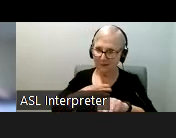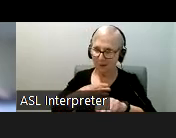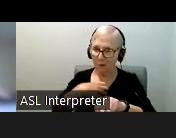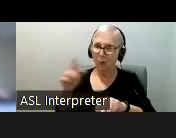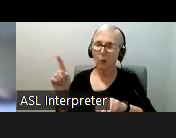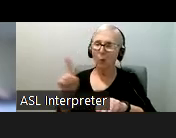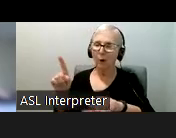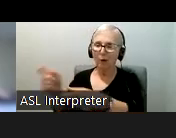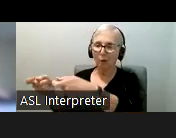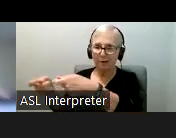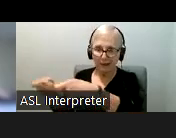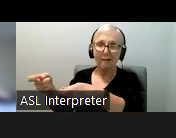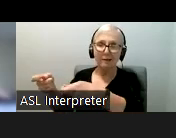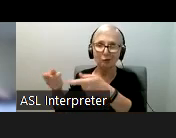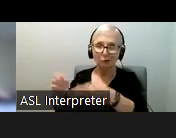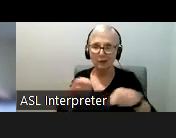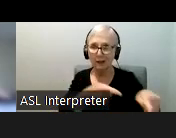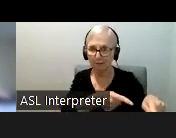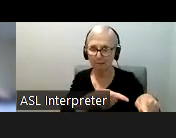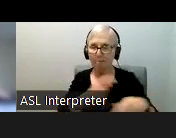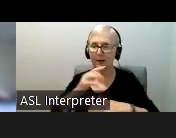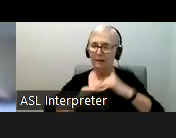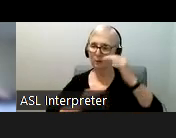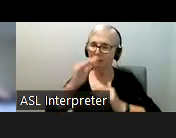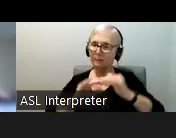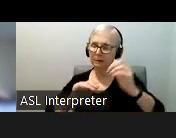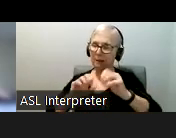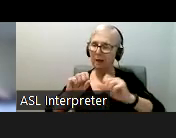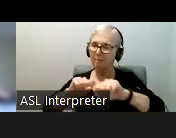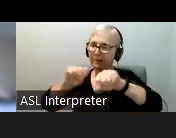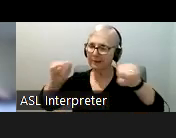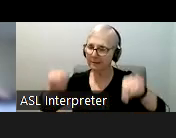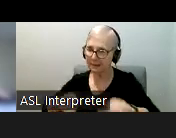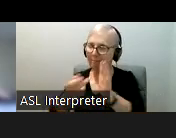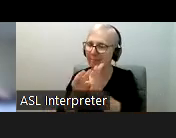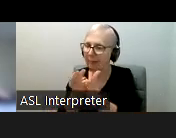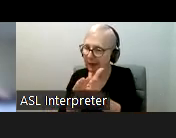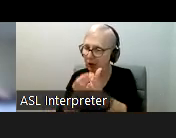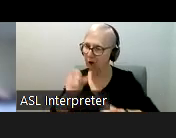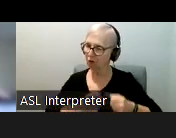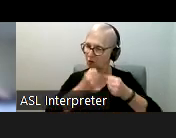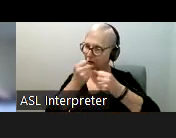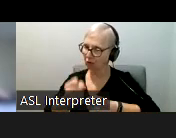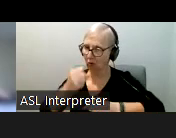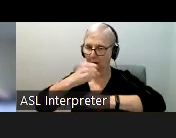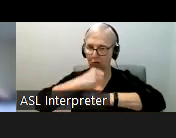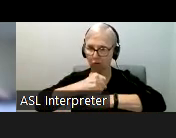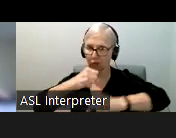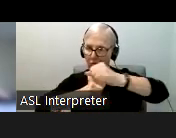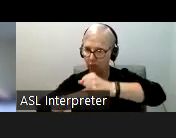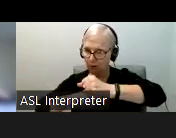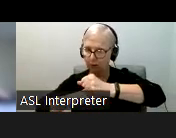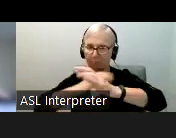retaliation could take place. And I think that as we build out the system, I think that's part of it, making sure that there's really strong structure to make sure that